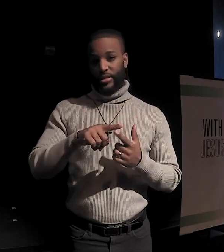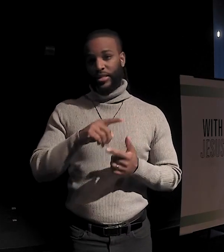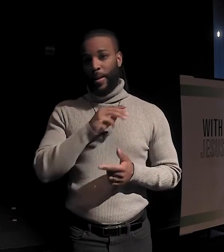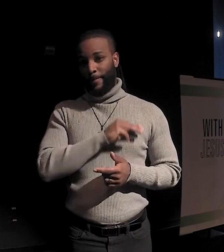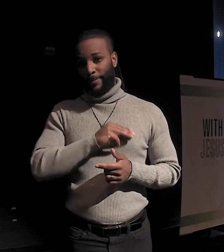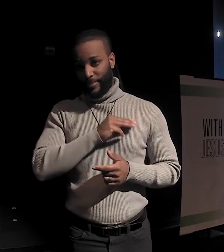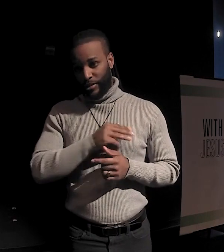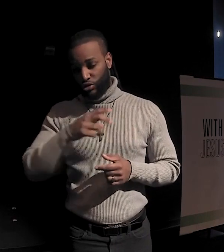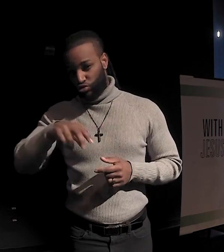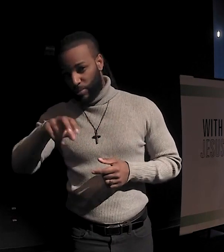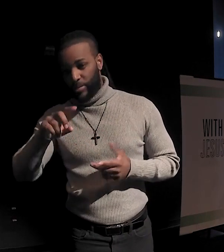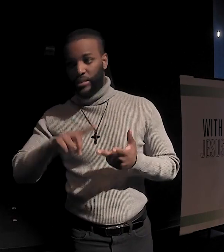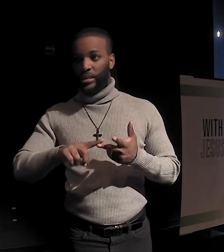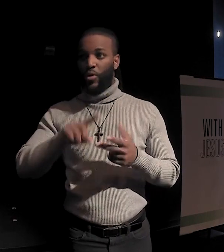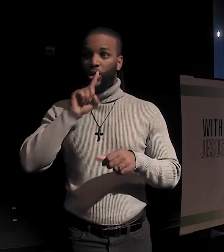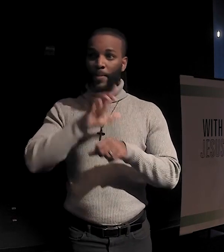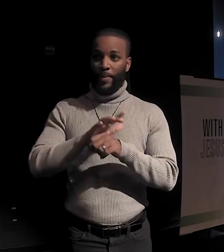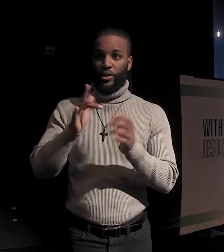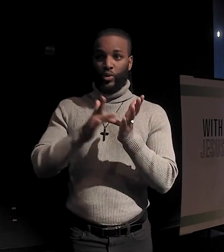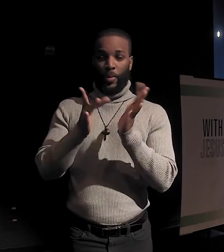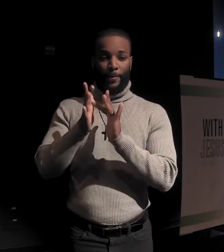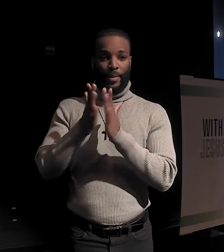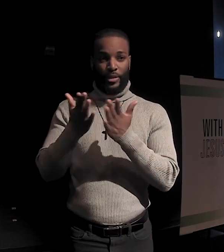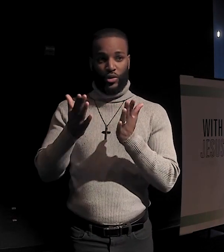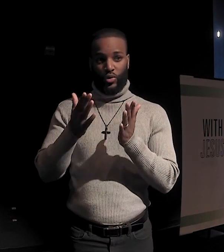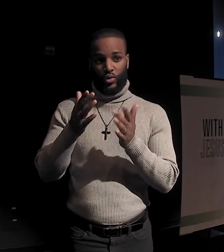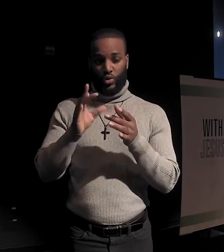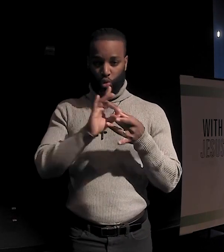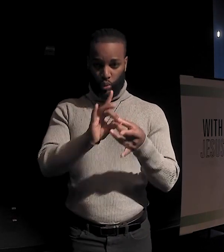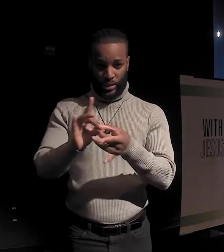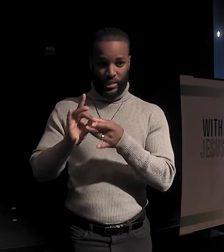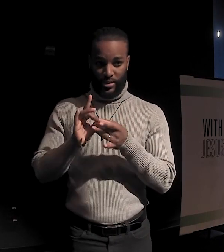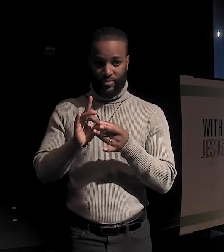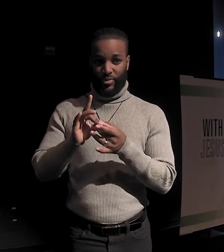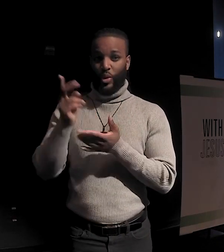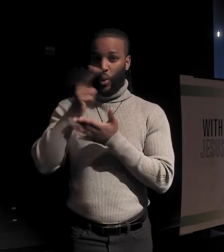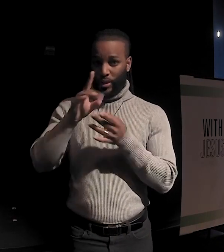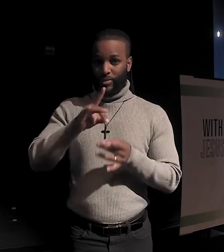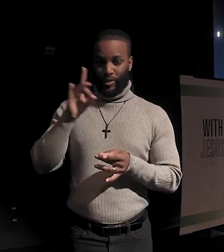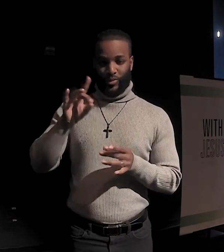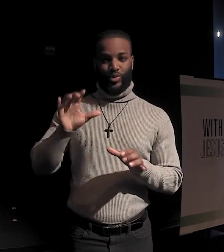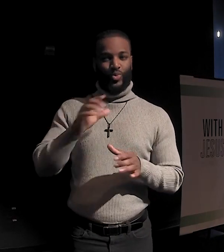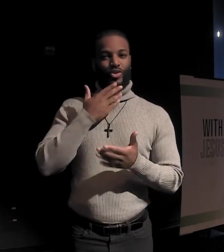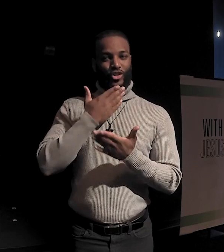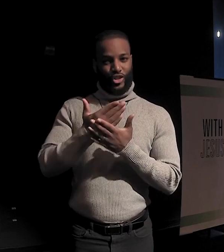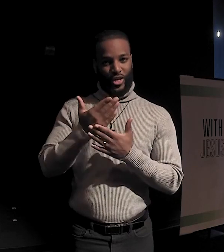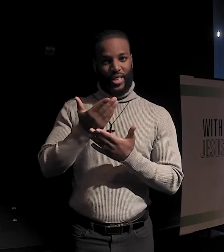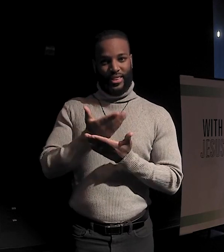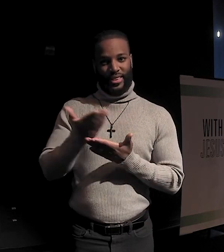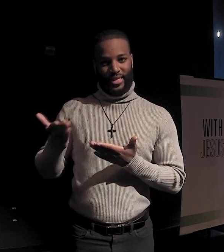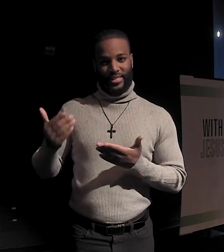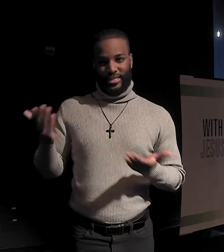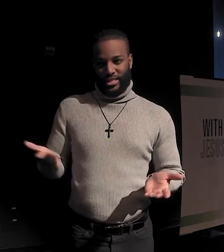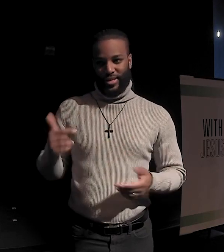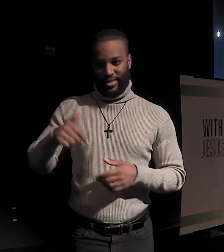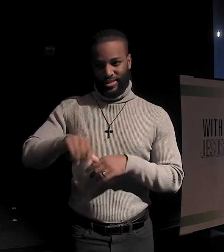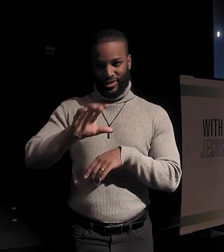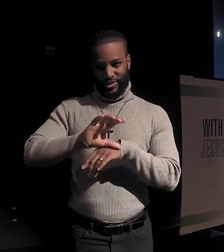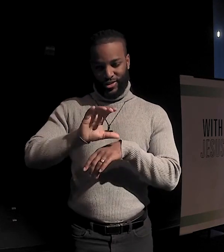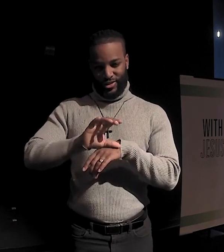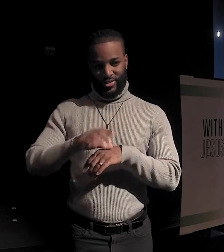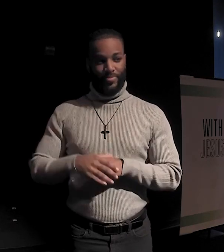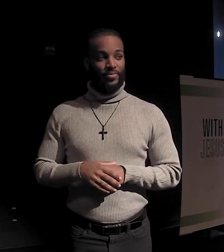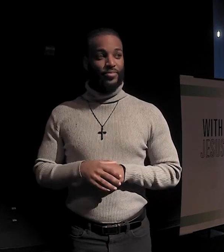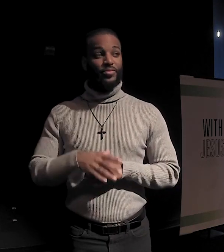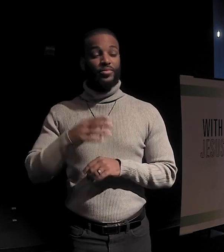trips, because of our commitment to biblical unity, the Holy Spirit is doing good things in and through this community.